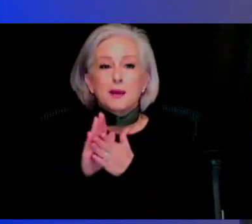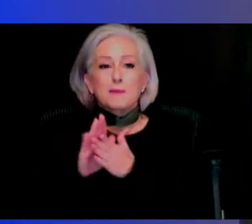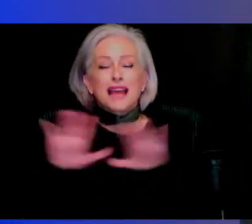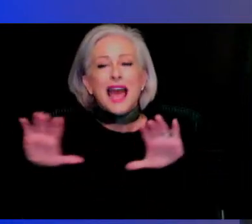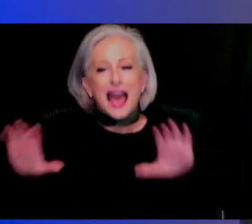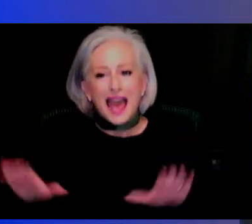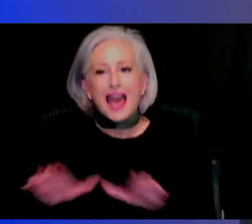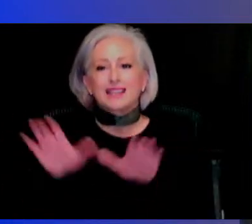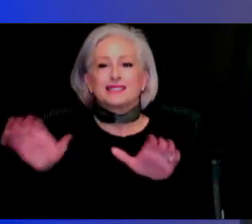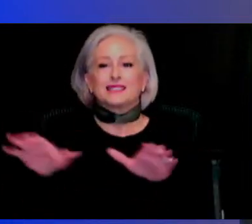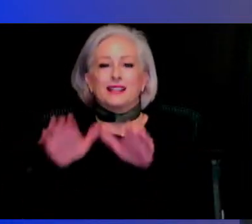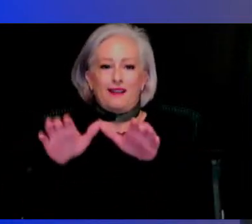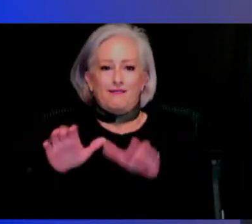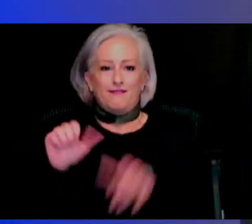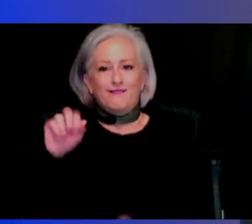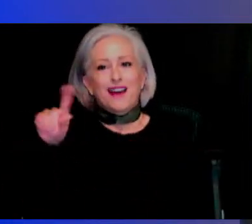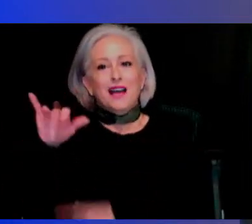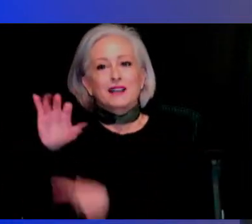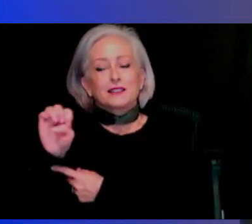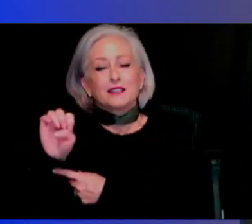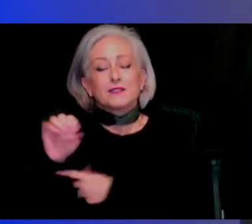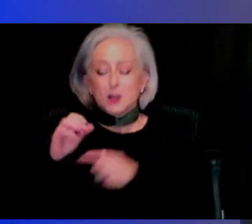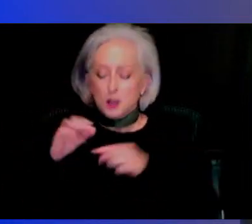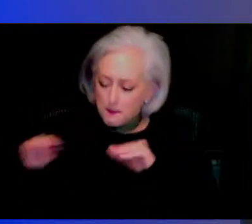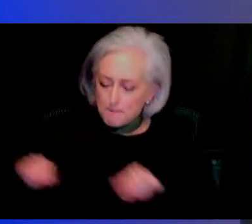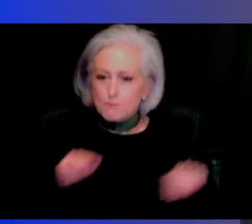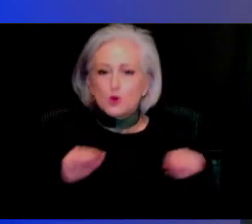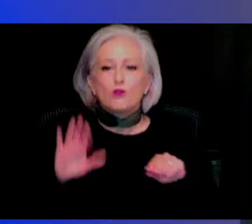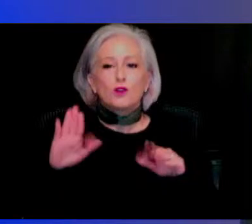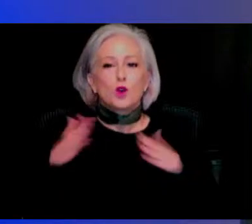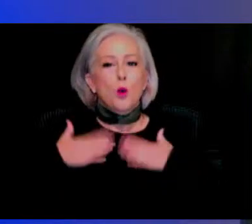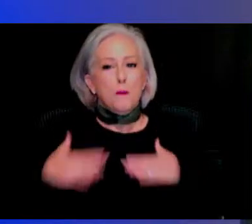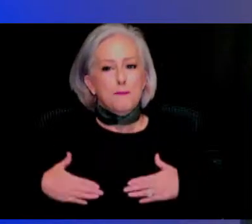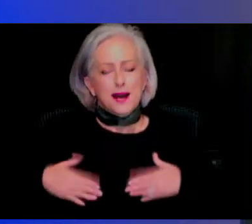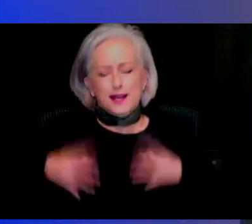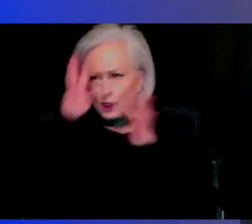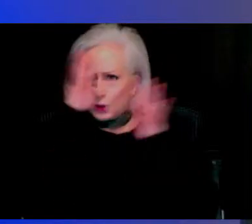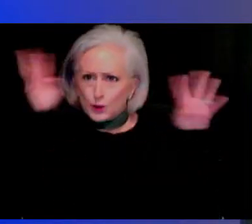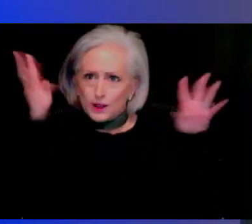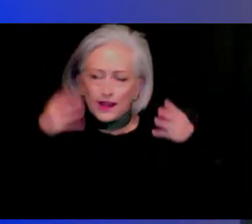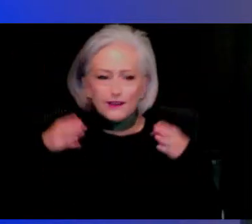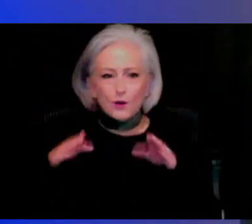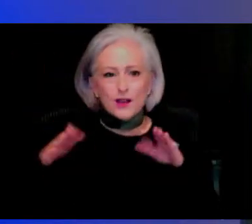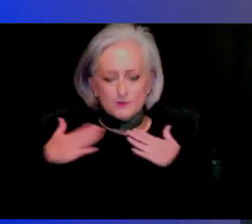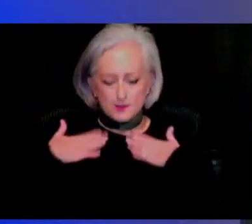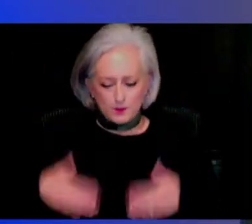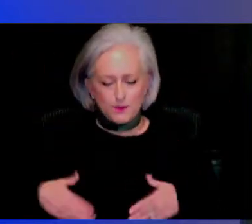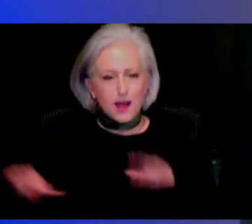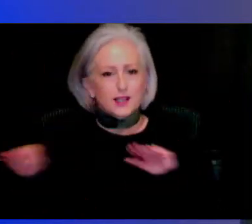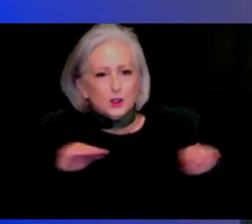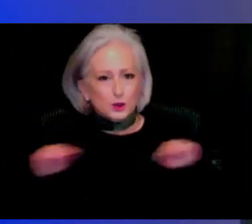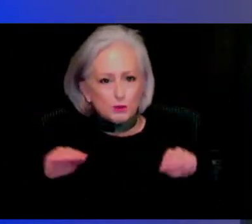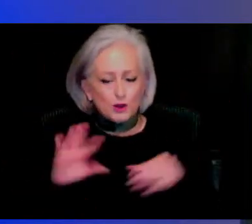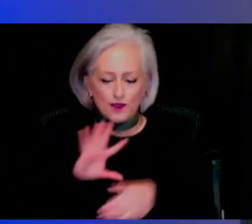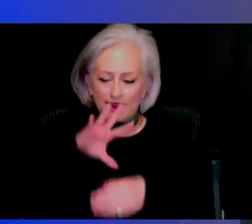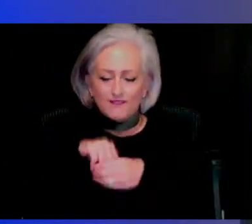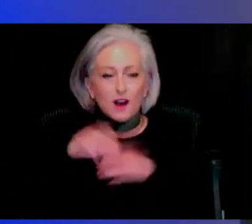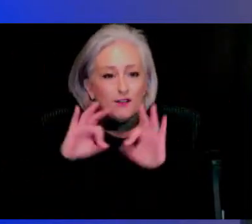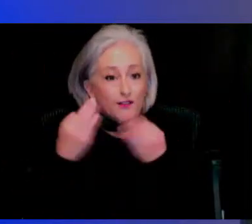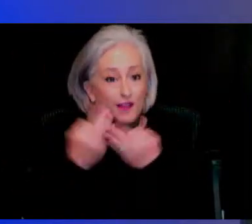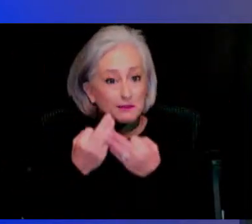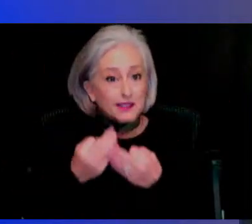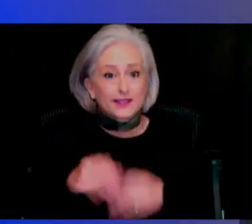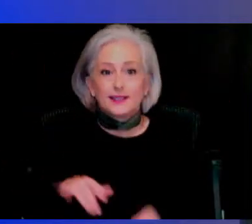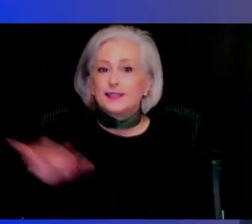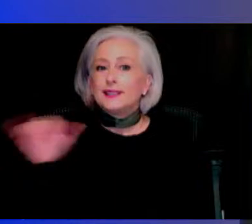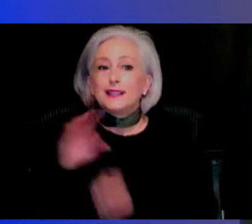active and move our bodies. So thinking of creative ways to move our bodies and to get our families involved with it. It could be as simple as in the fall, we rake